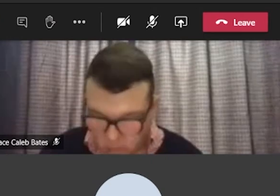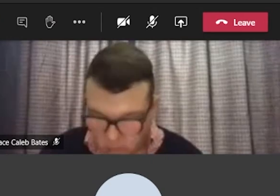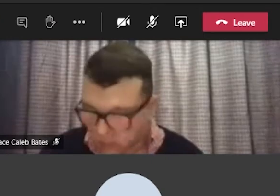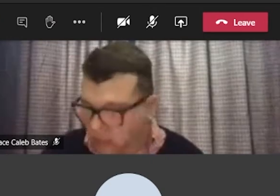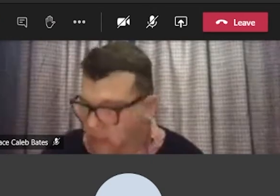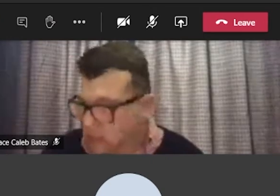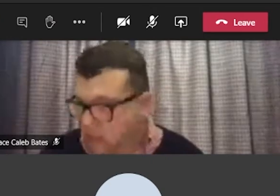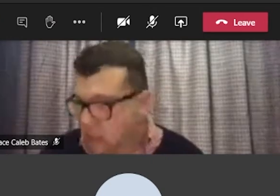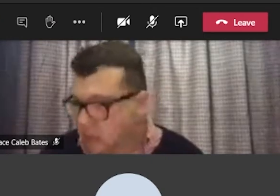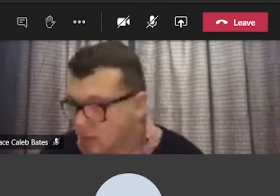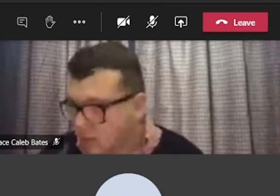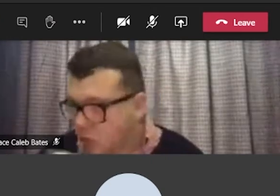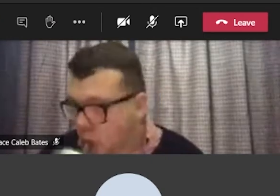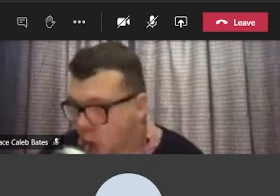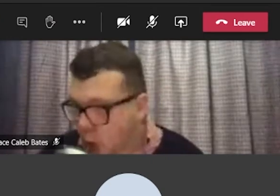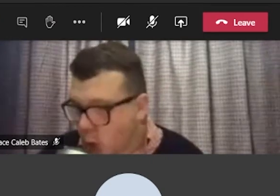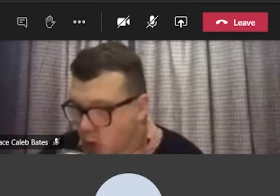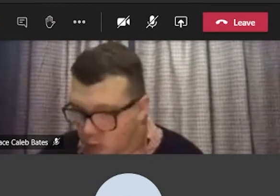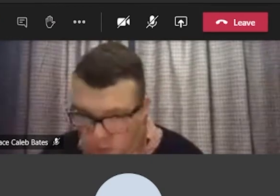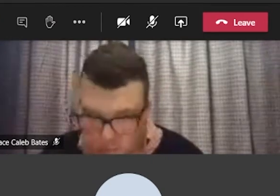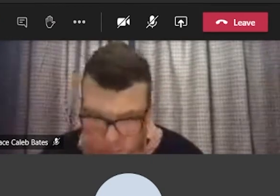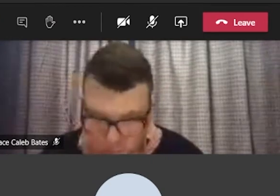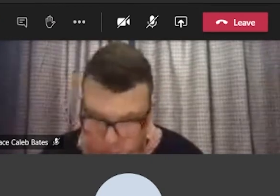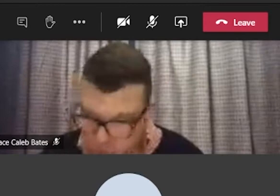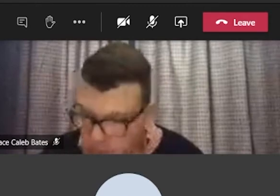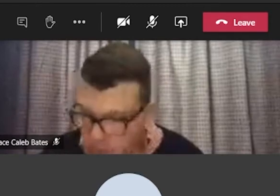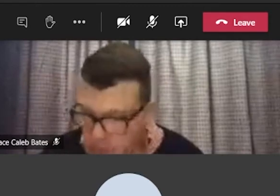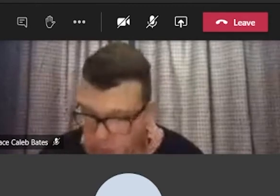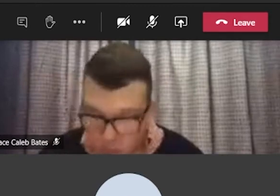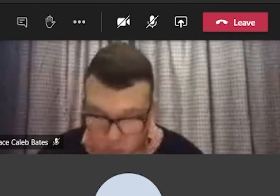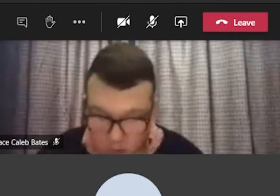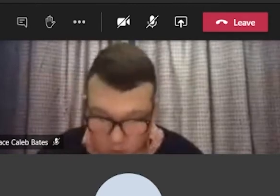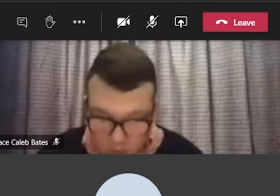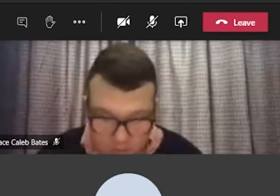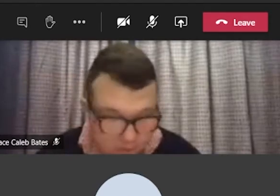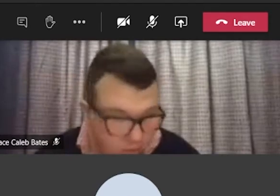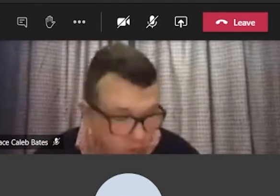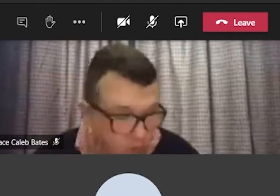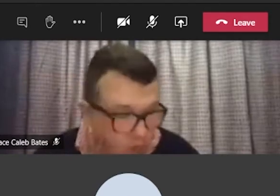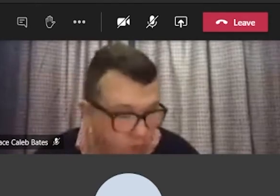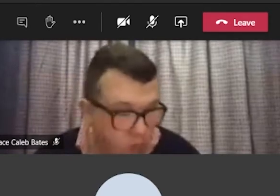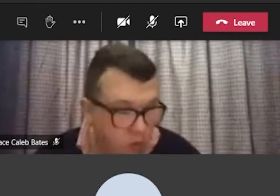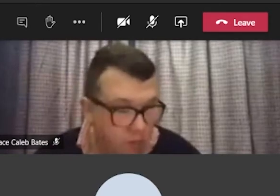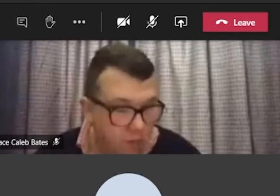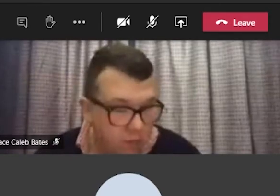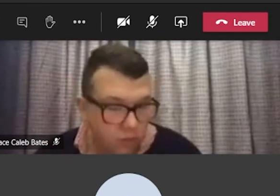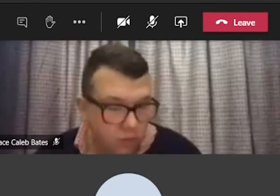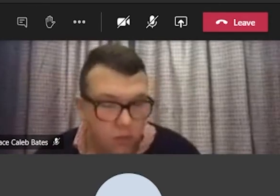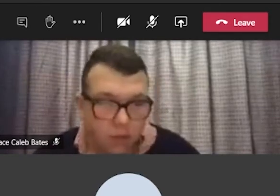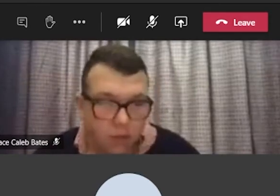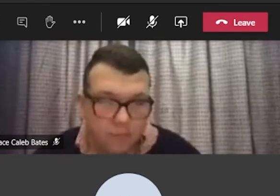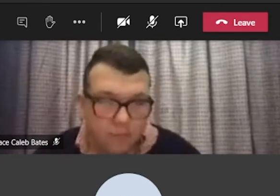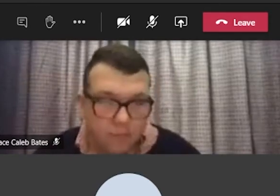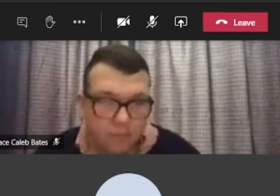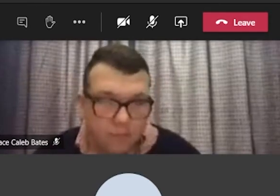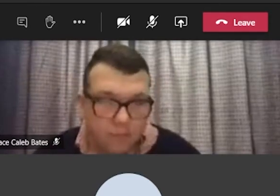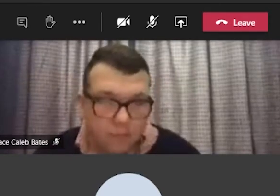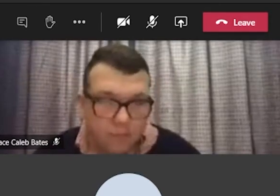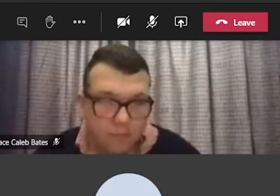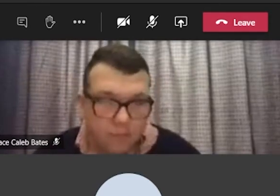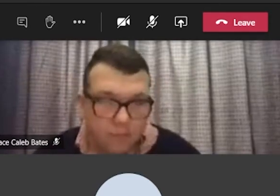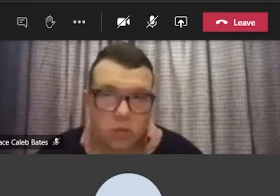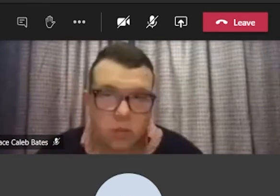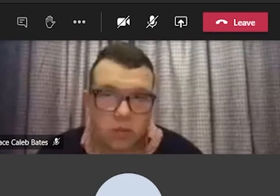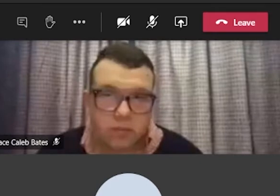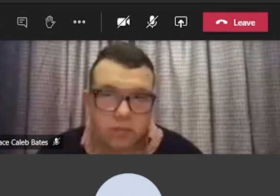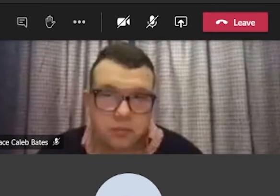option. Every one of our choices is difficult. And involves something that we would like not to happen. I